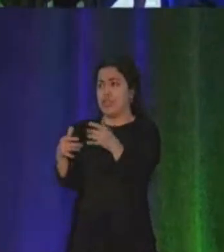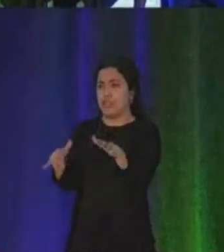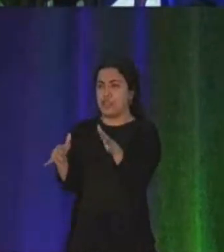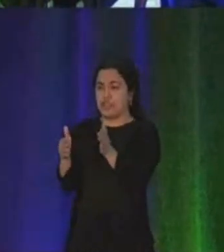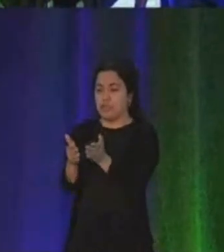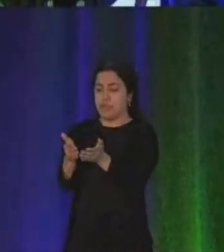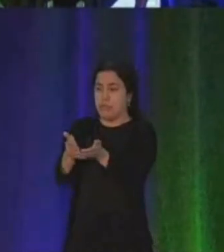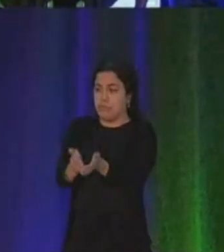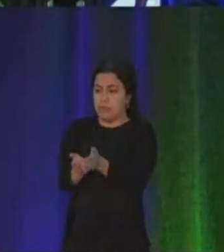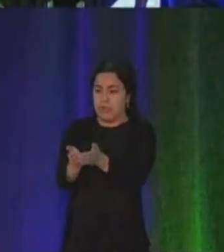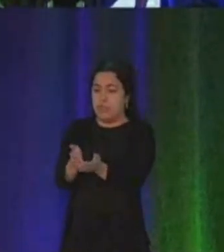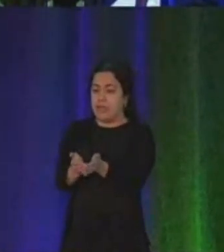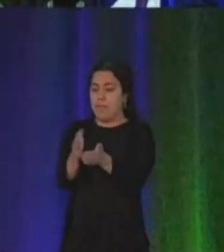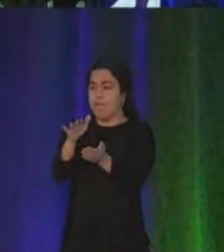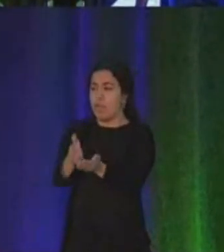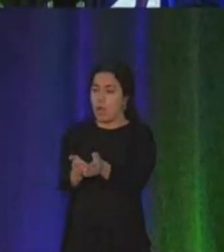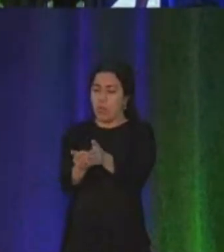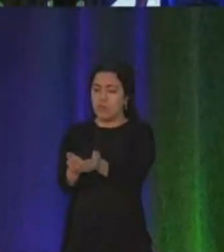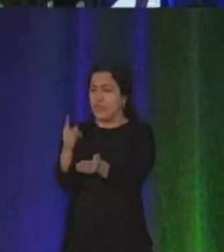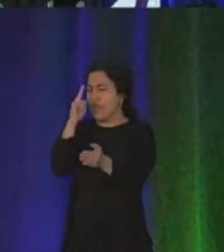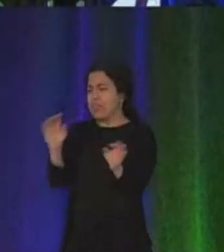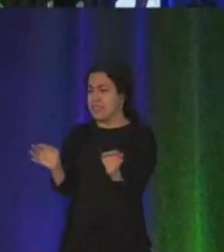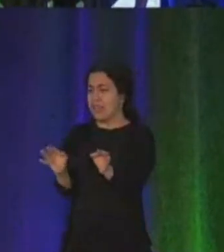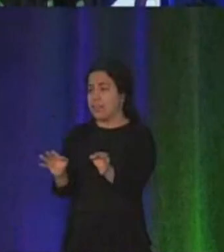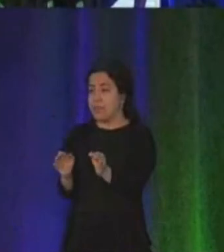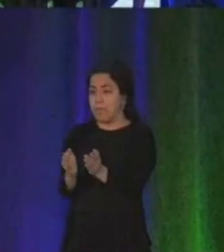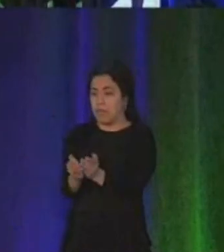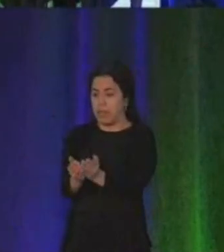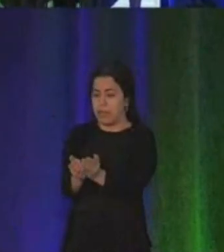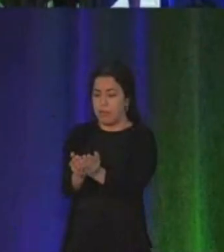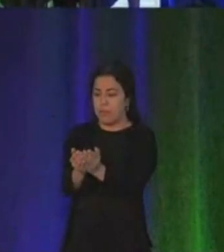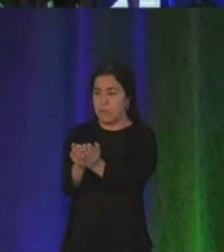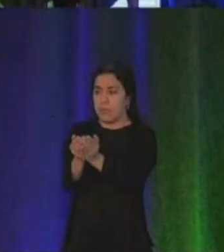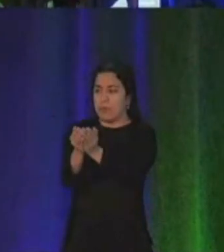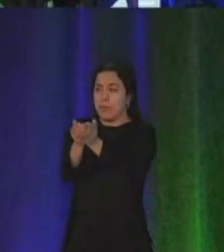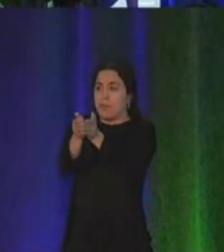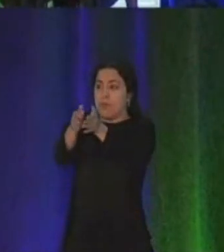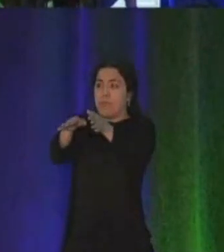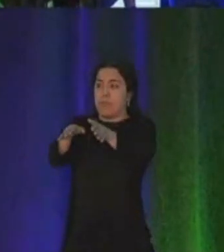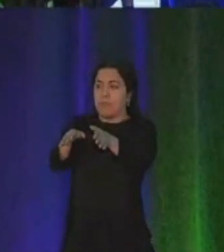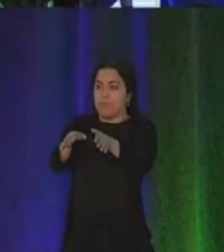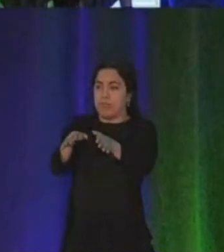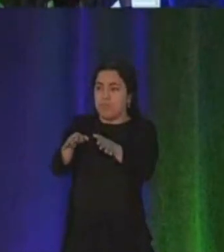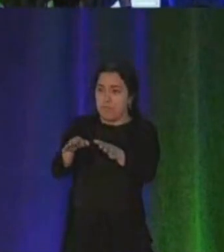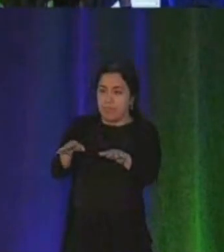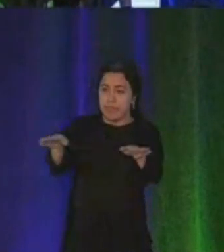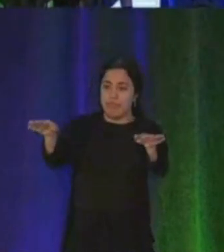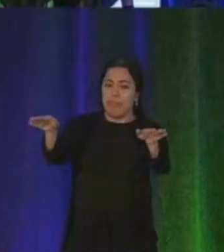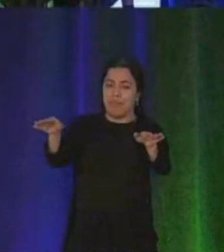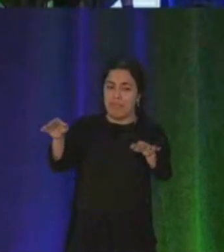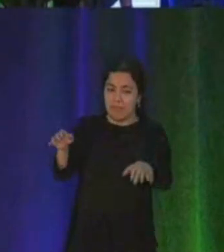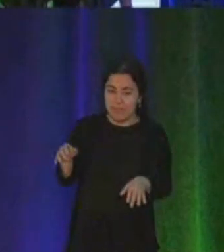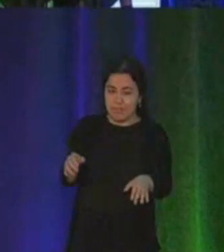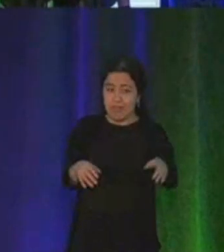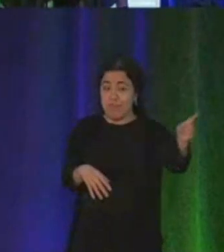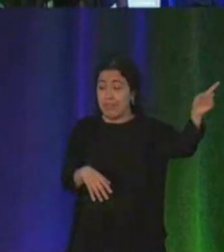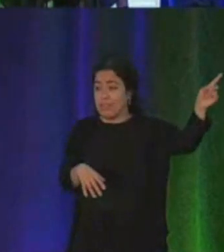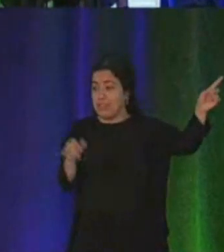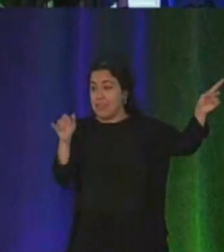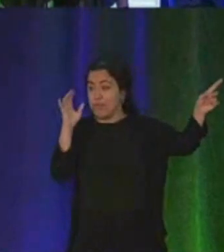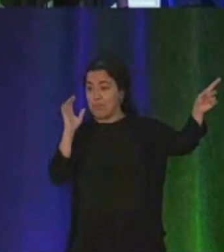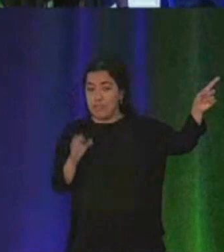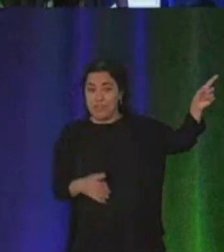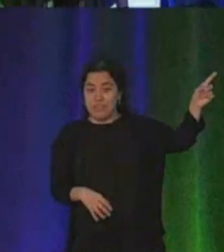that just floats, and like you don't really think much of it. But it took like a crazy amount of effort to really get there. So here's a picture of it.